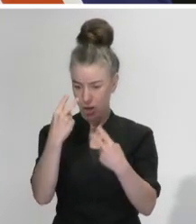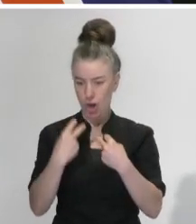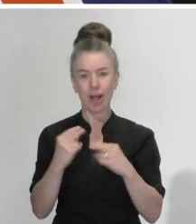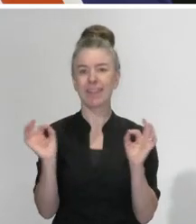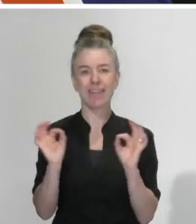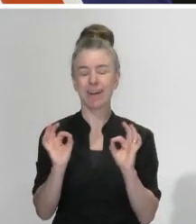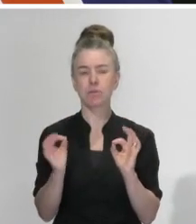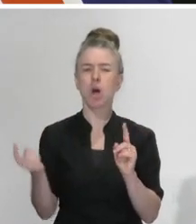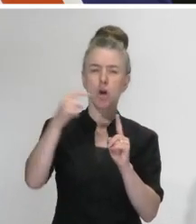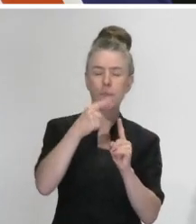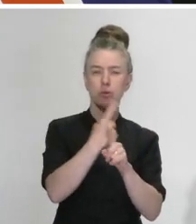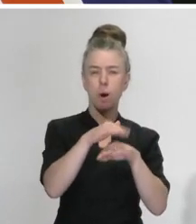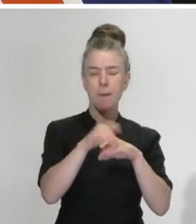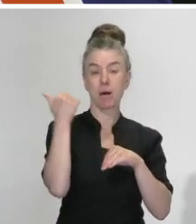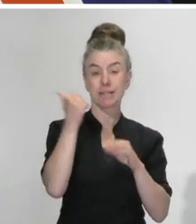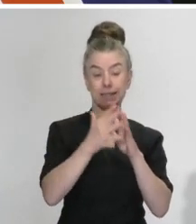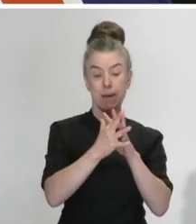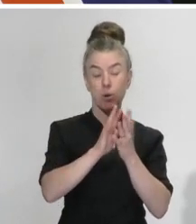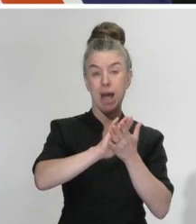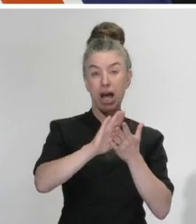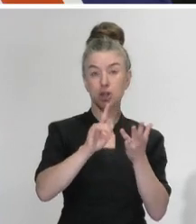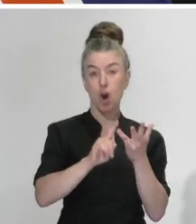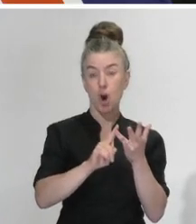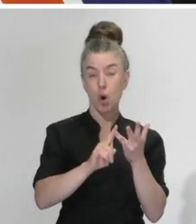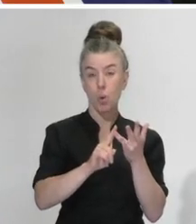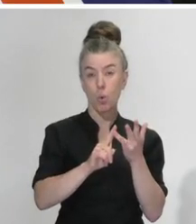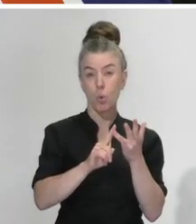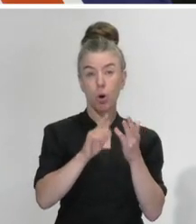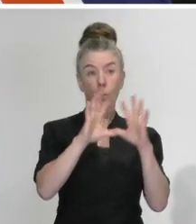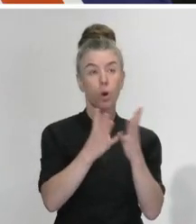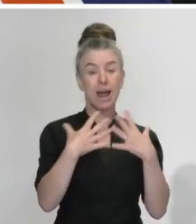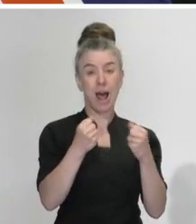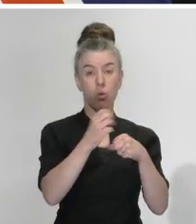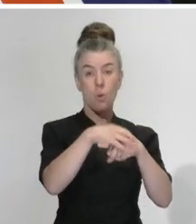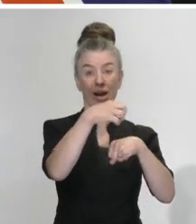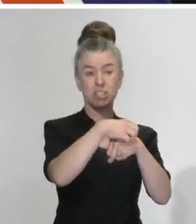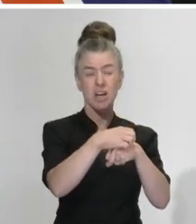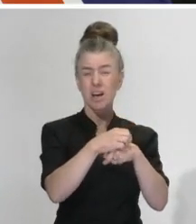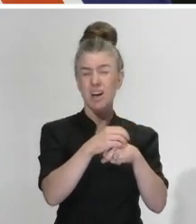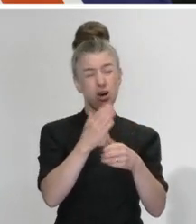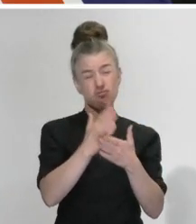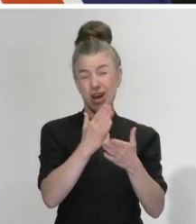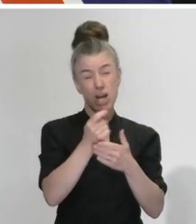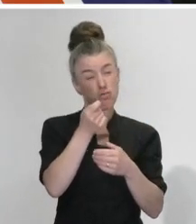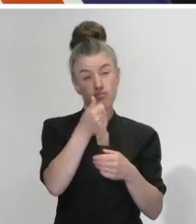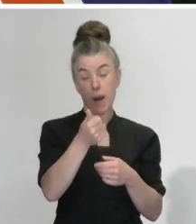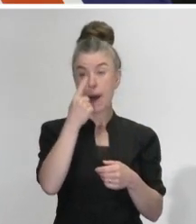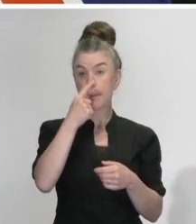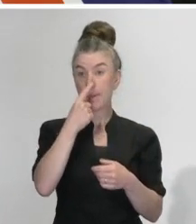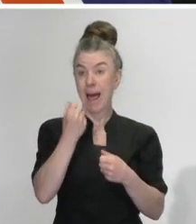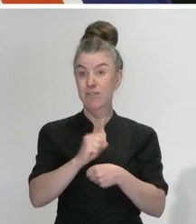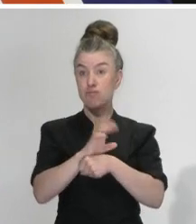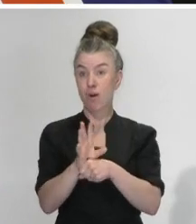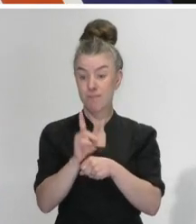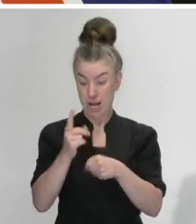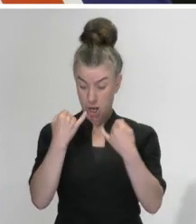WHO summary, actually, the extent of truly asymptomatic infection seems to be very low from all the evidence around the